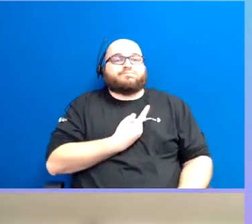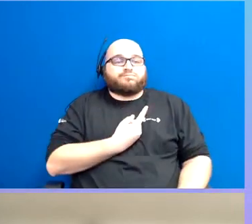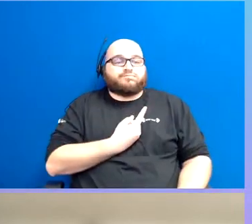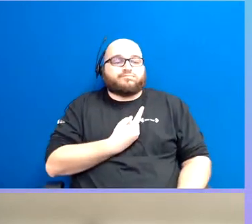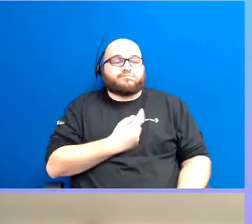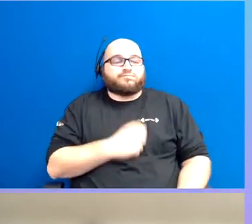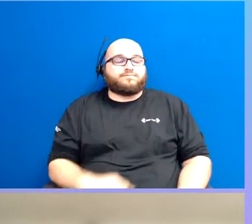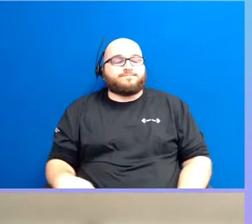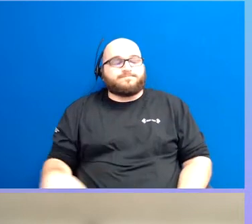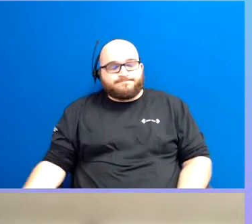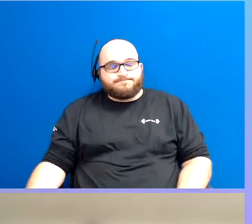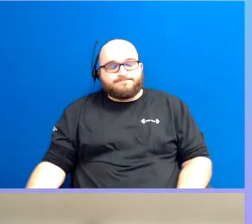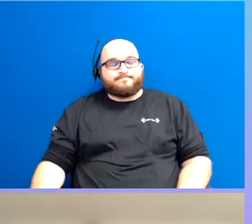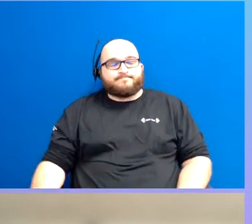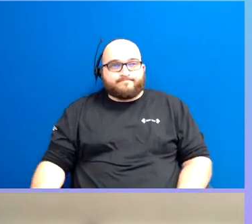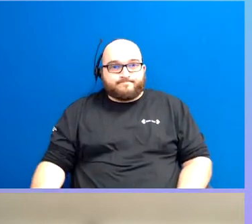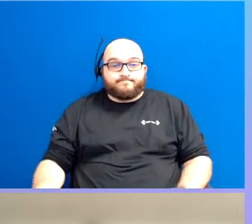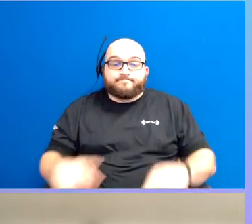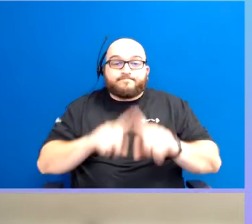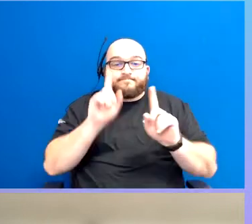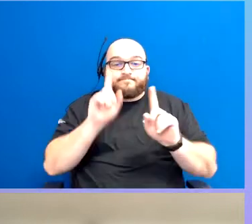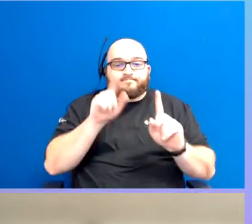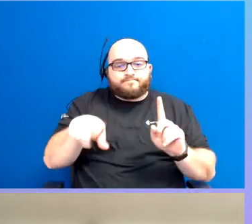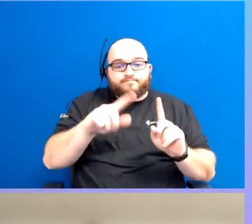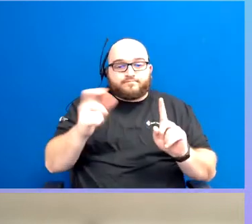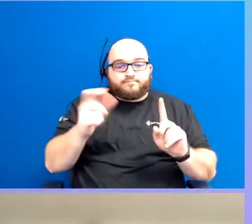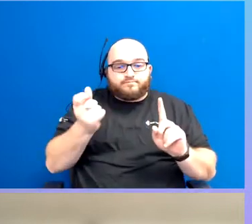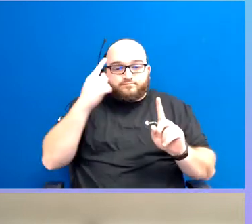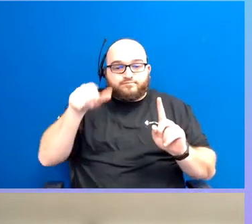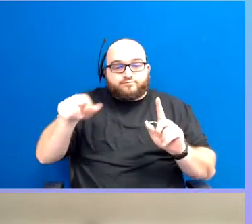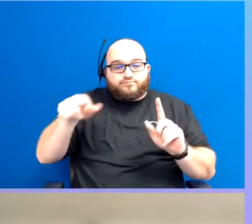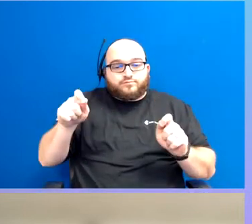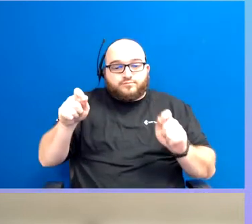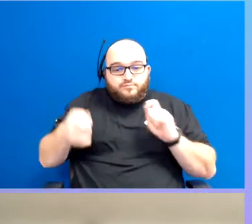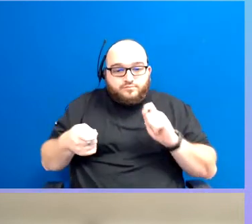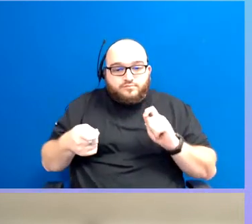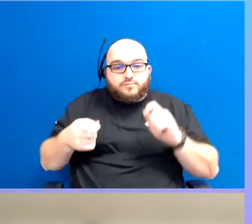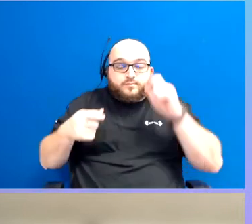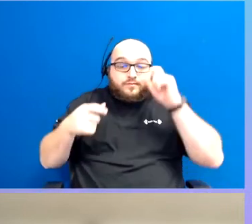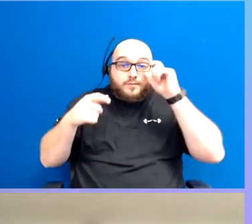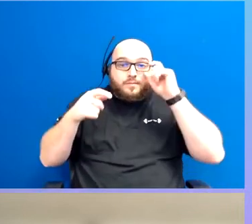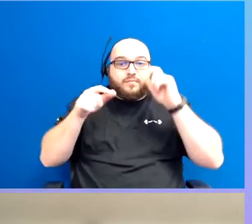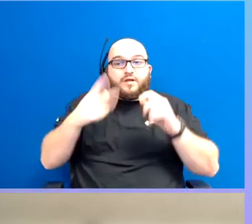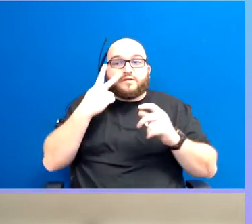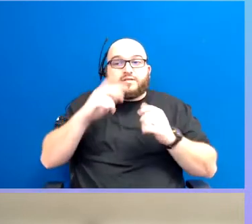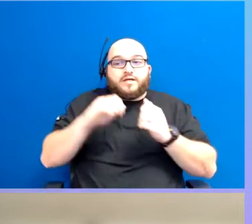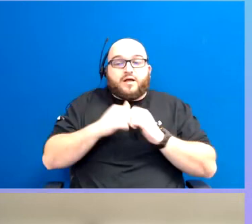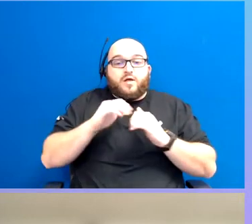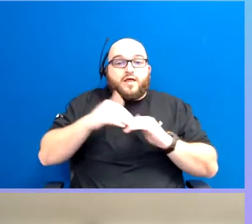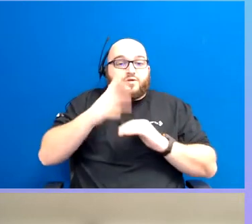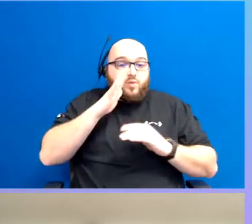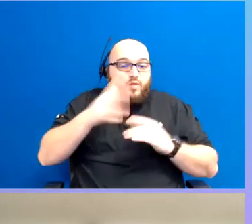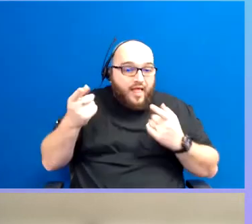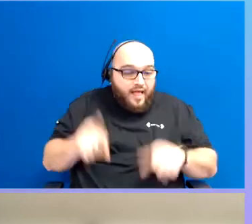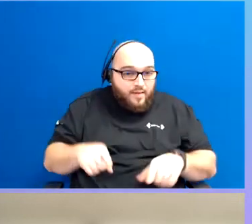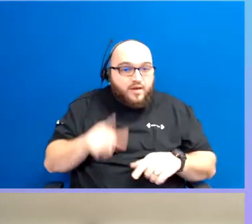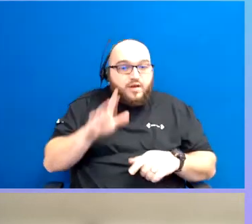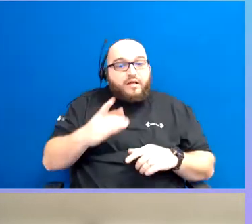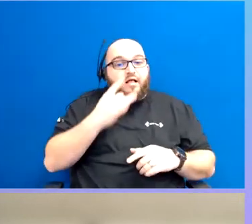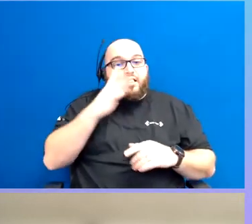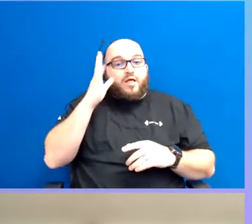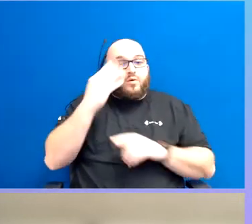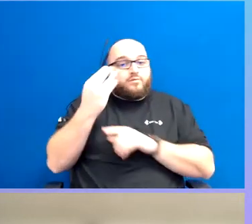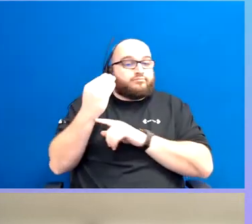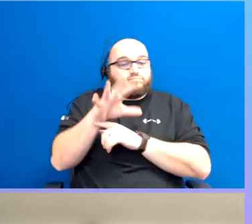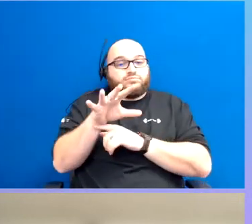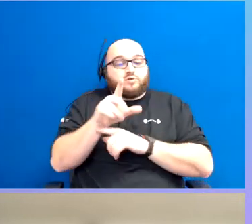But you regroup, you move forward, and you look about how we can make things happen. And there was a light about to shine